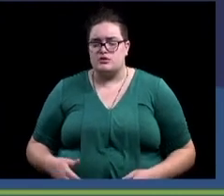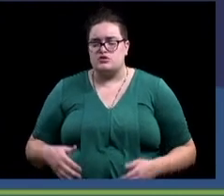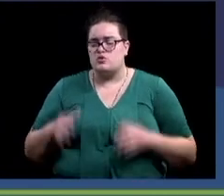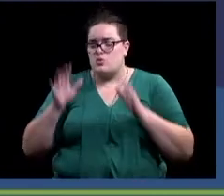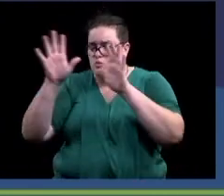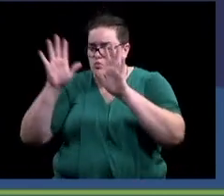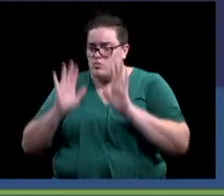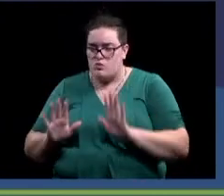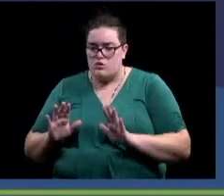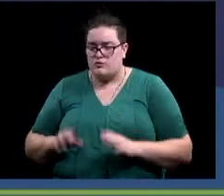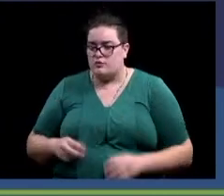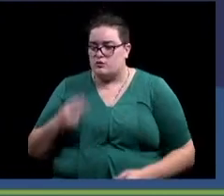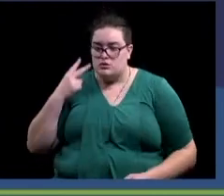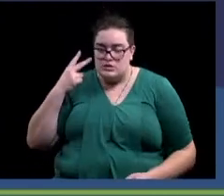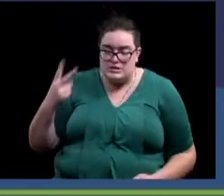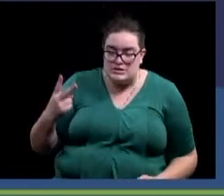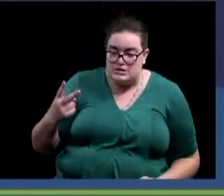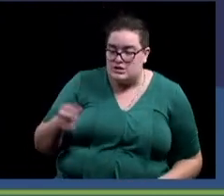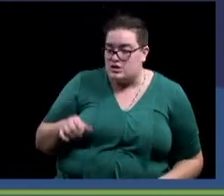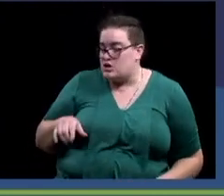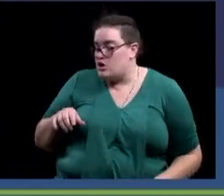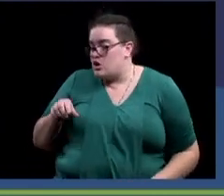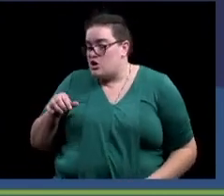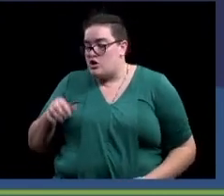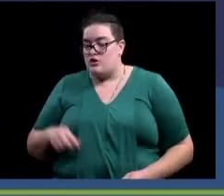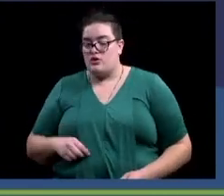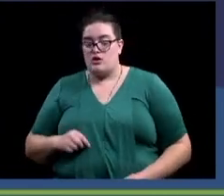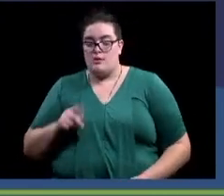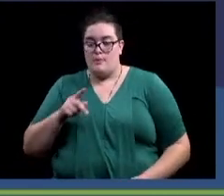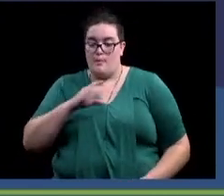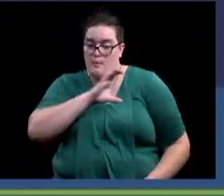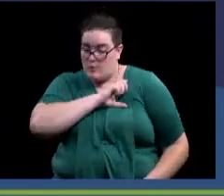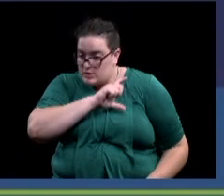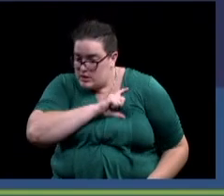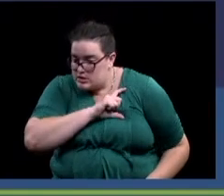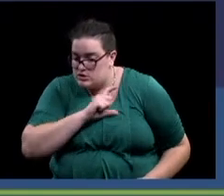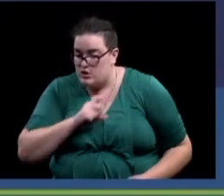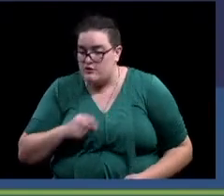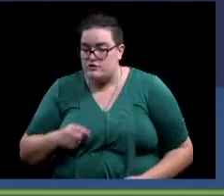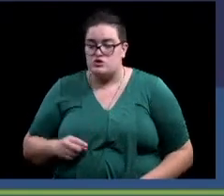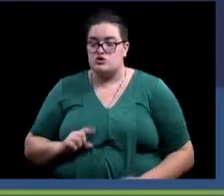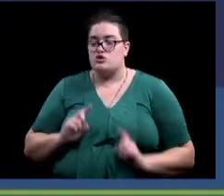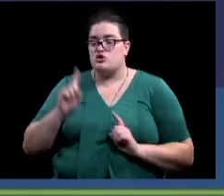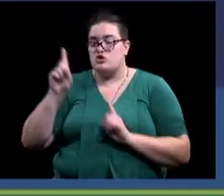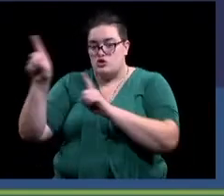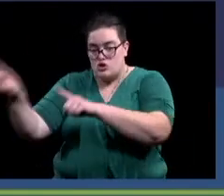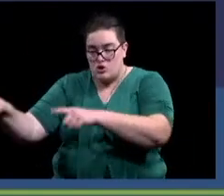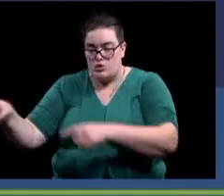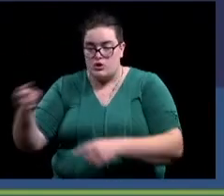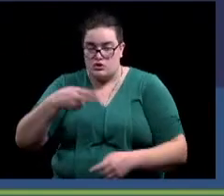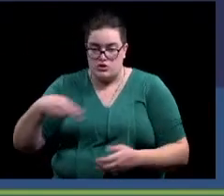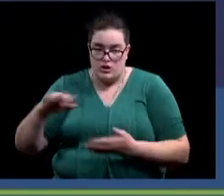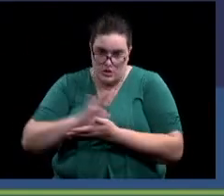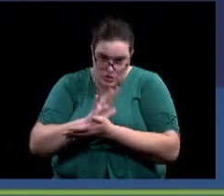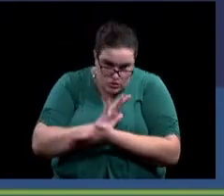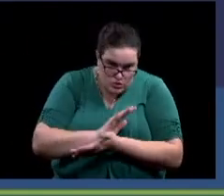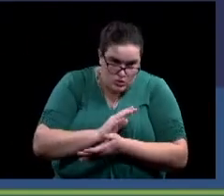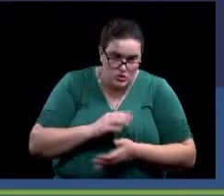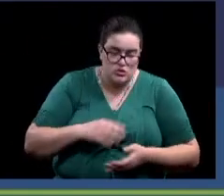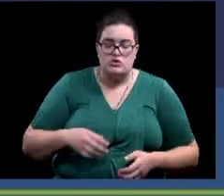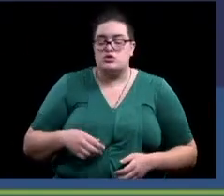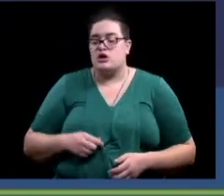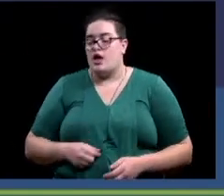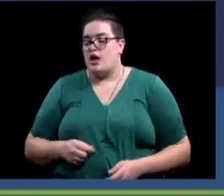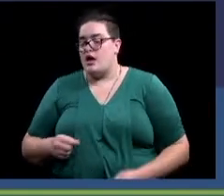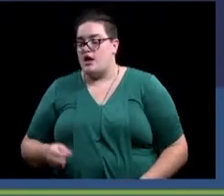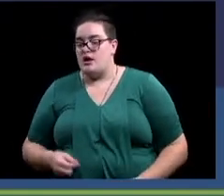high schools trying to recruit. I mean, we have some very, very capable and talented young adults here that are graduating high school, that are